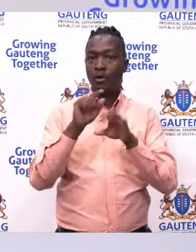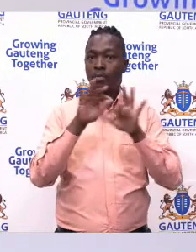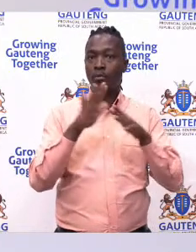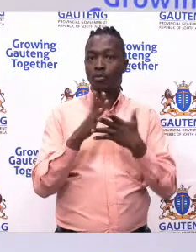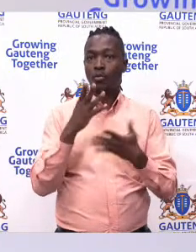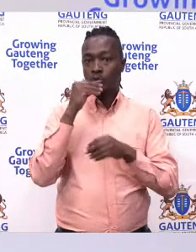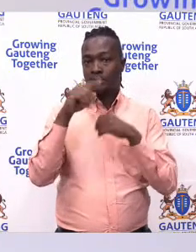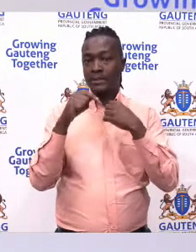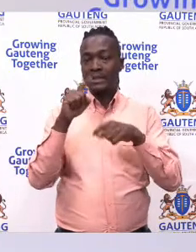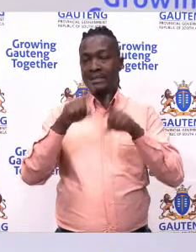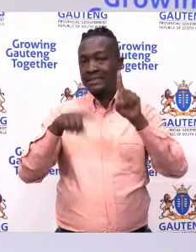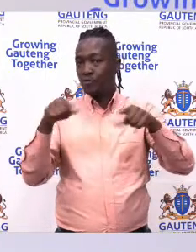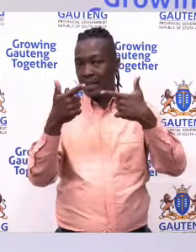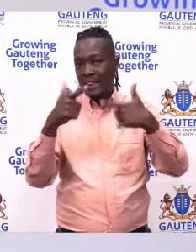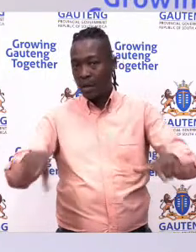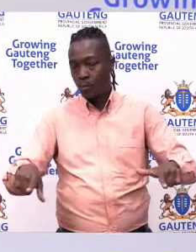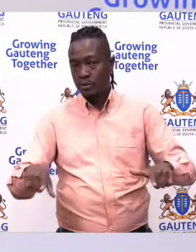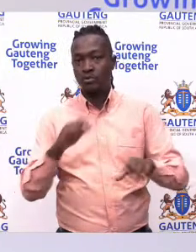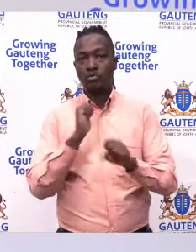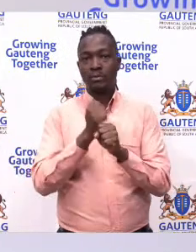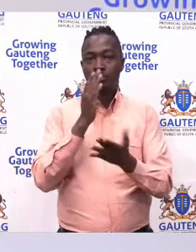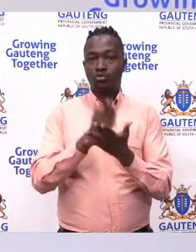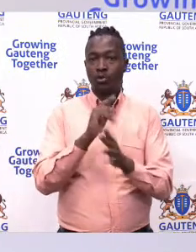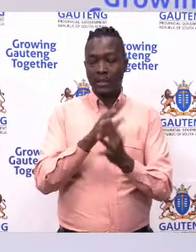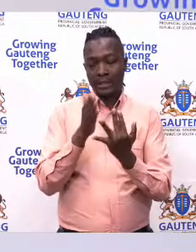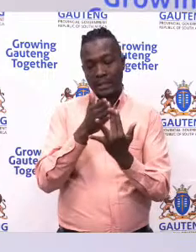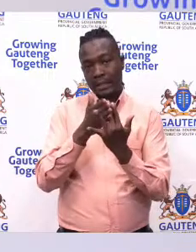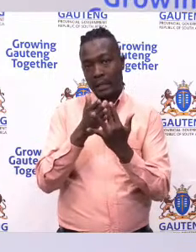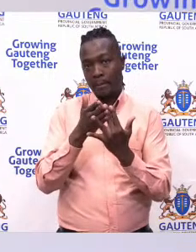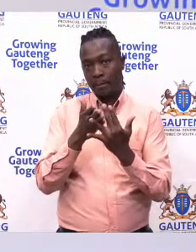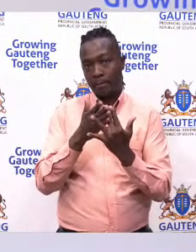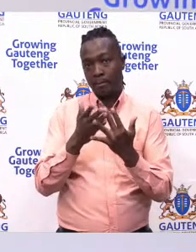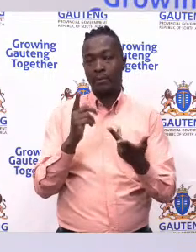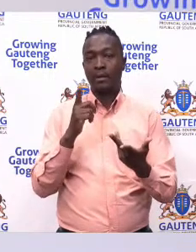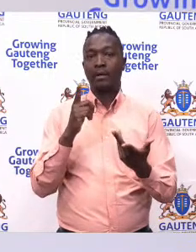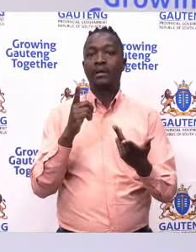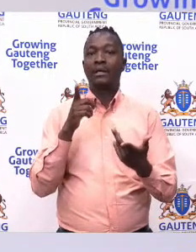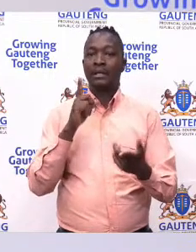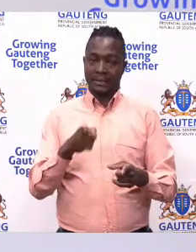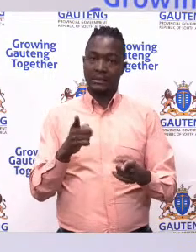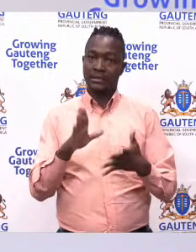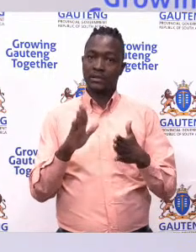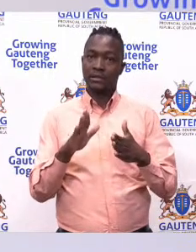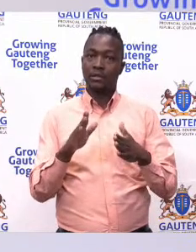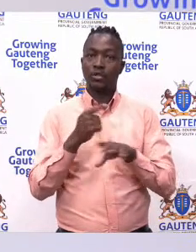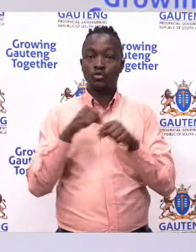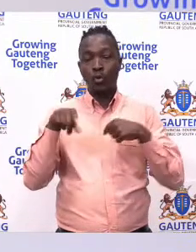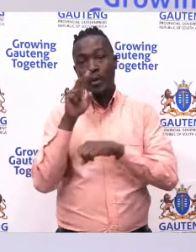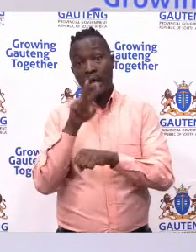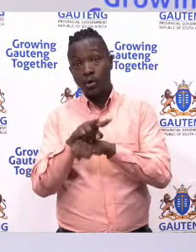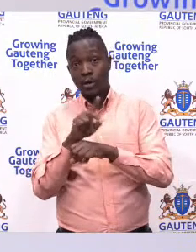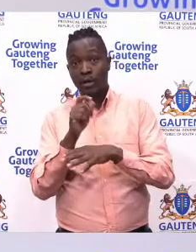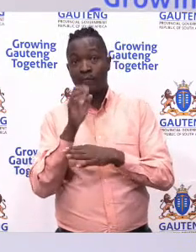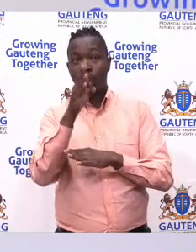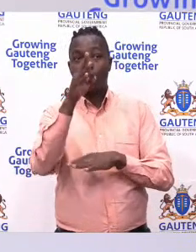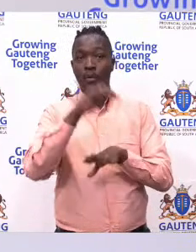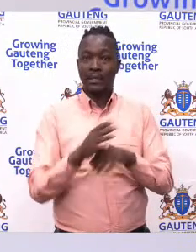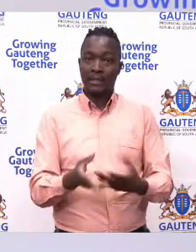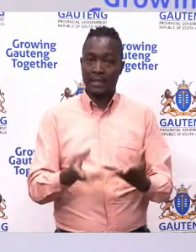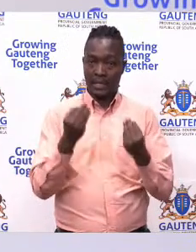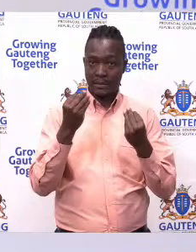speak different languages, to make sure that that gap is actually a thing. So we are looking forward in